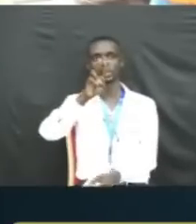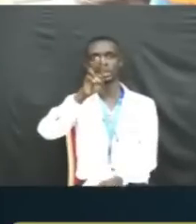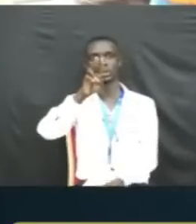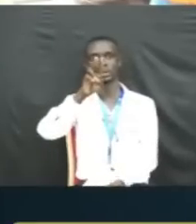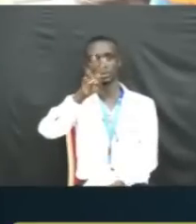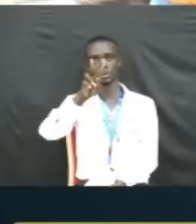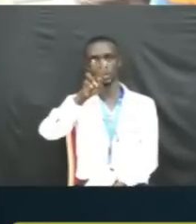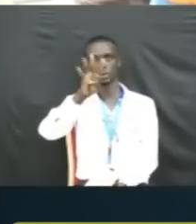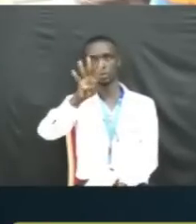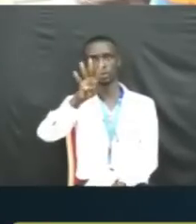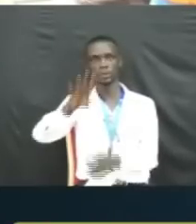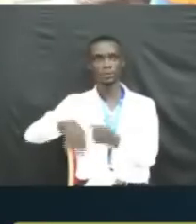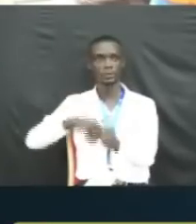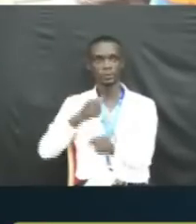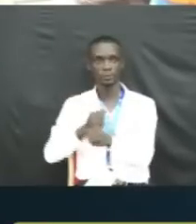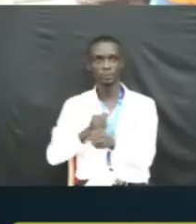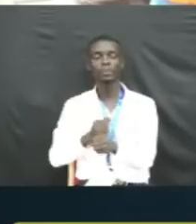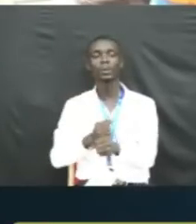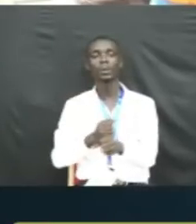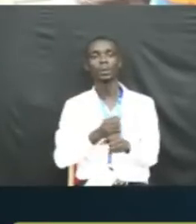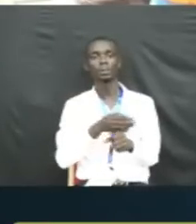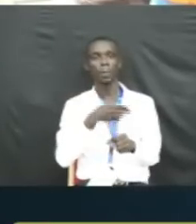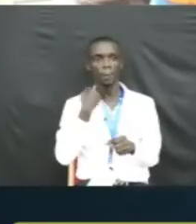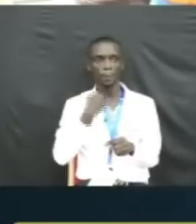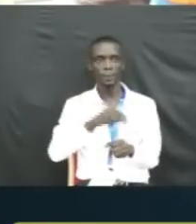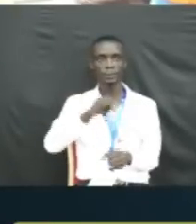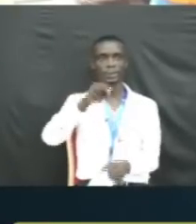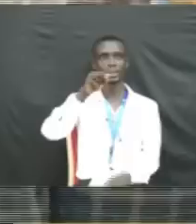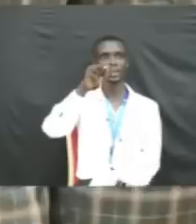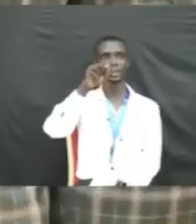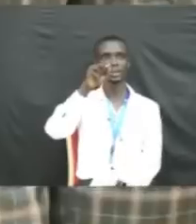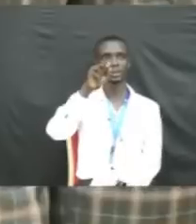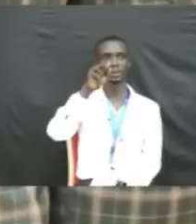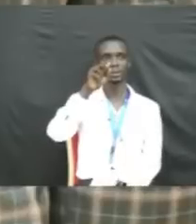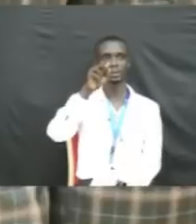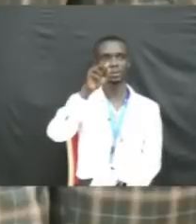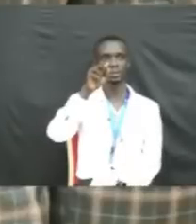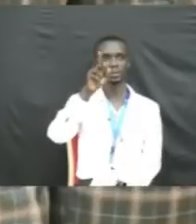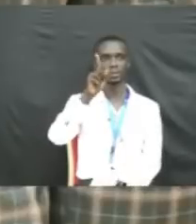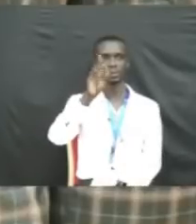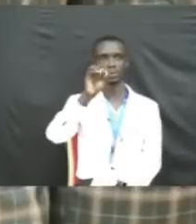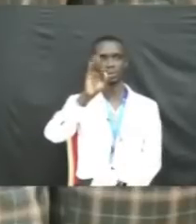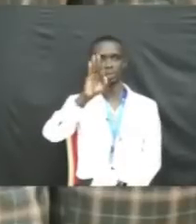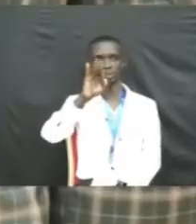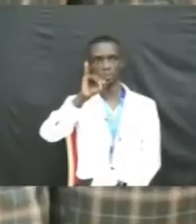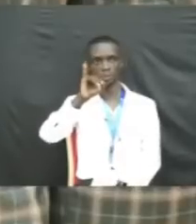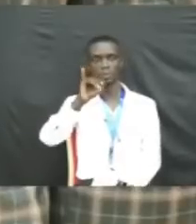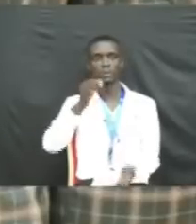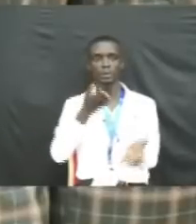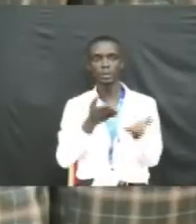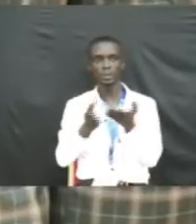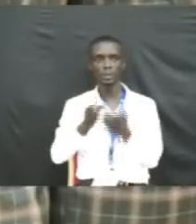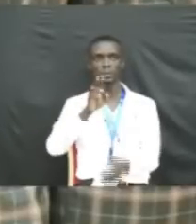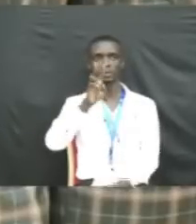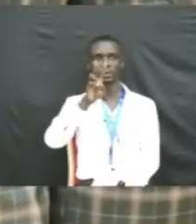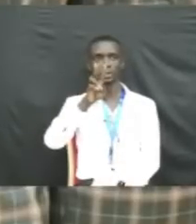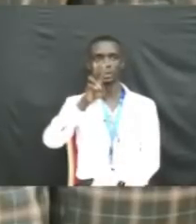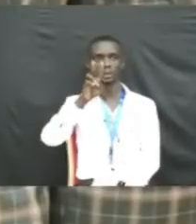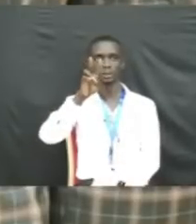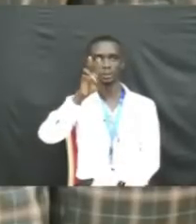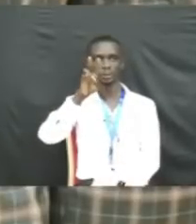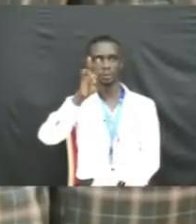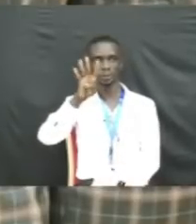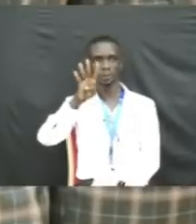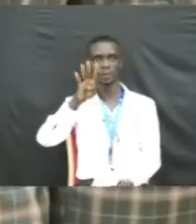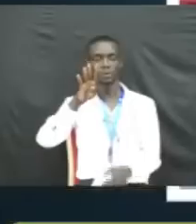Kivosaku he served for 23 years. Francis AJ Quu